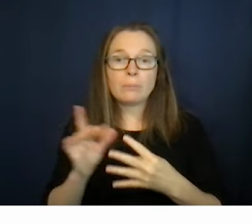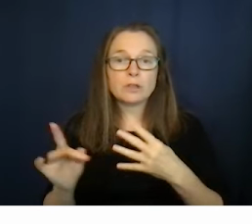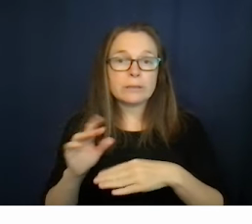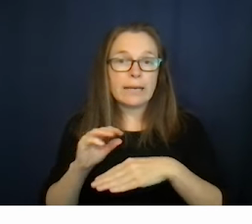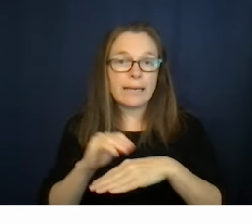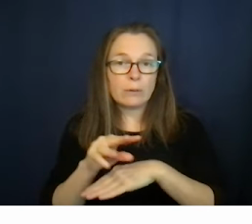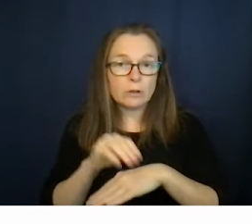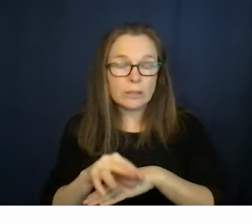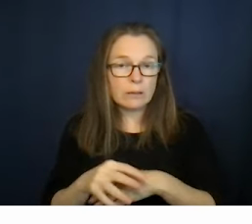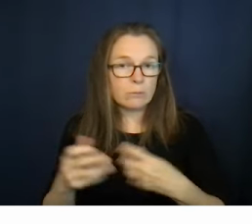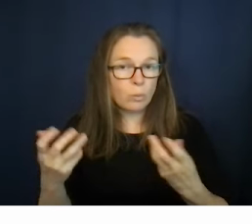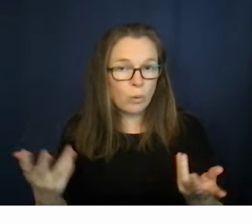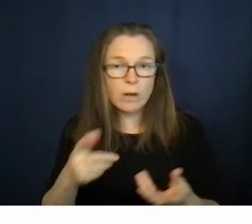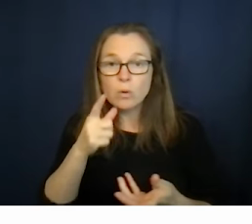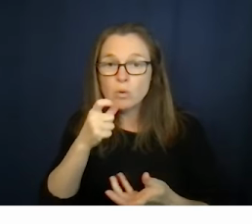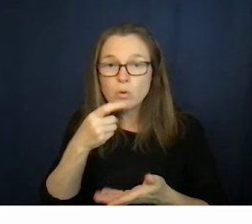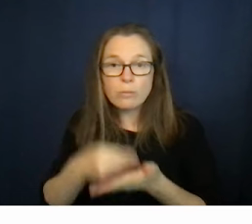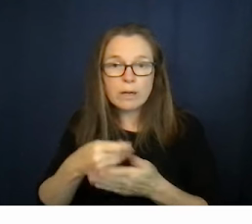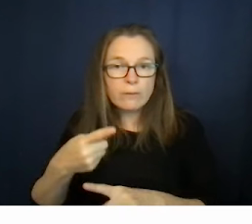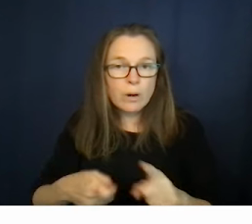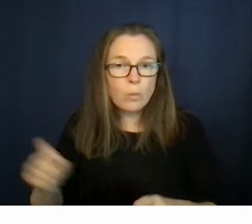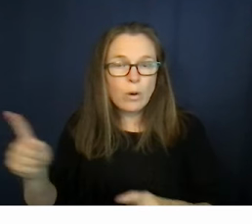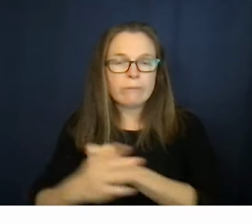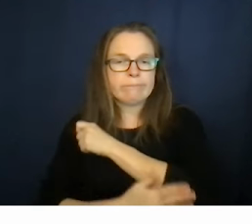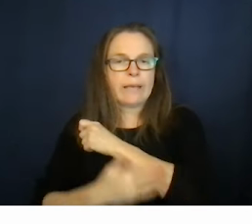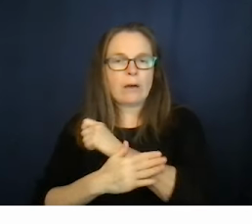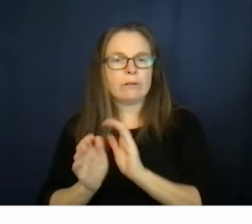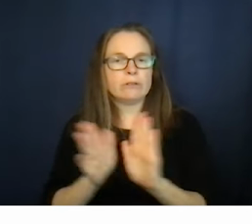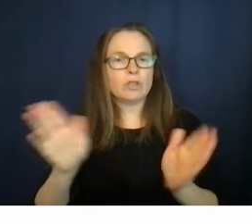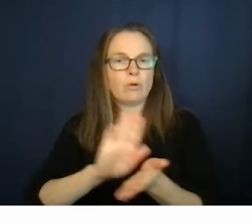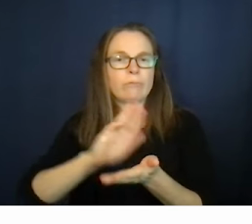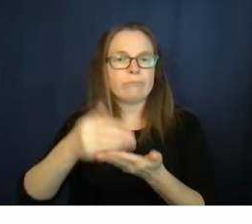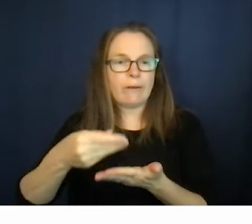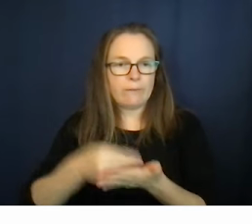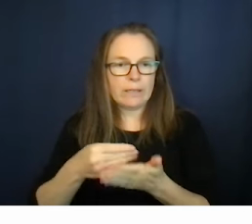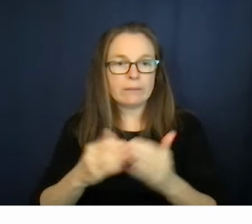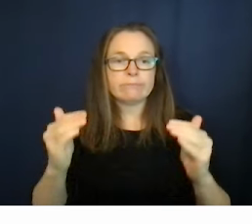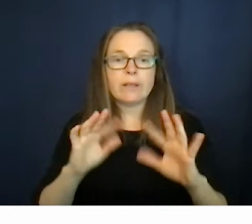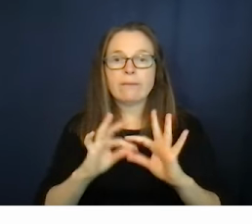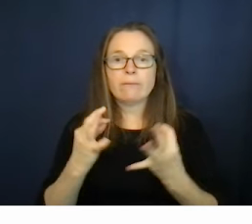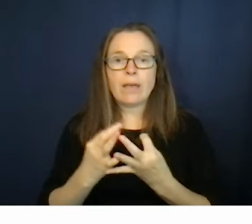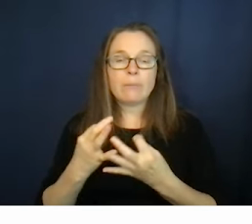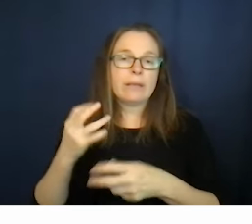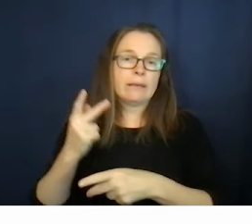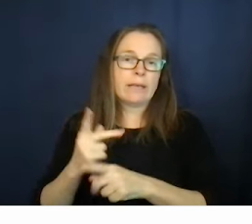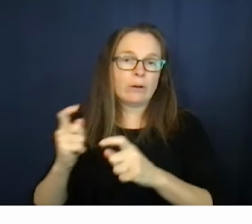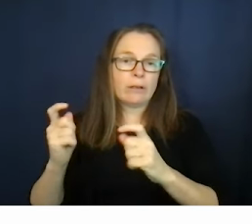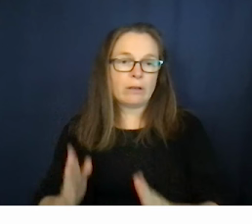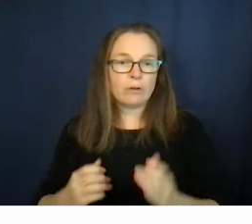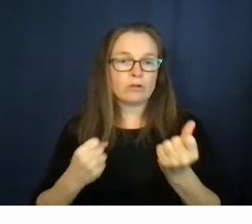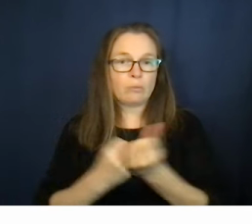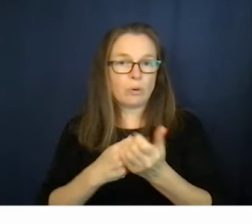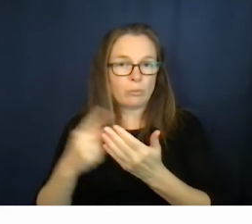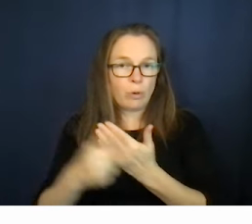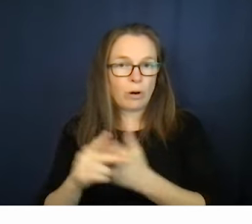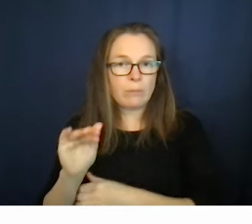counseling is primarily funded with county general fund. The Family Caregiver Support Program case management